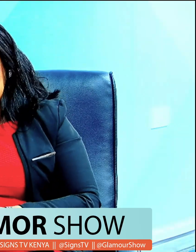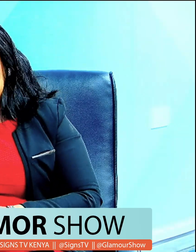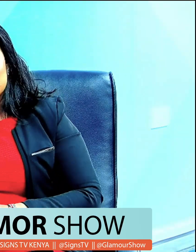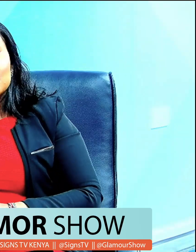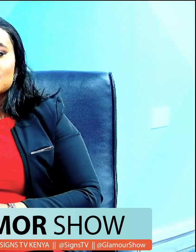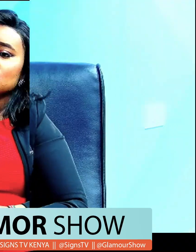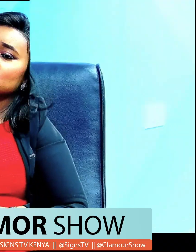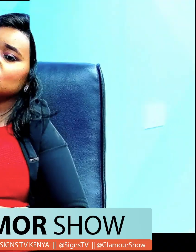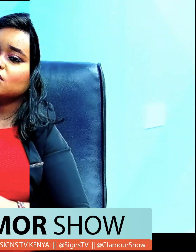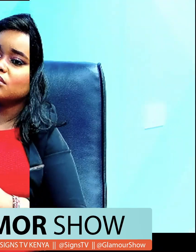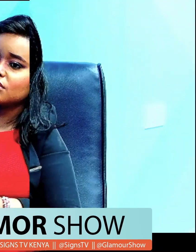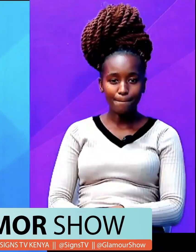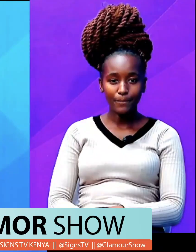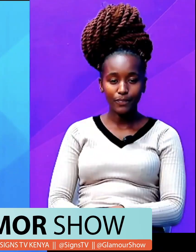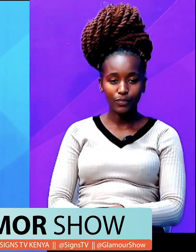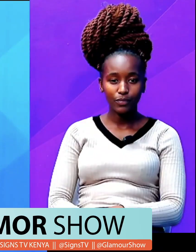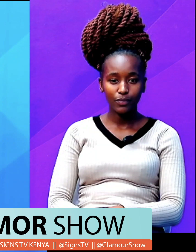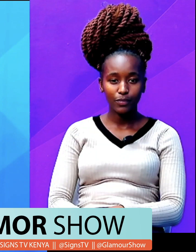beauty industry?